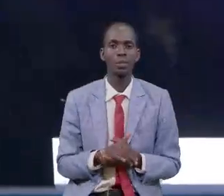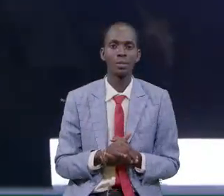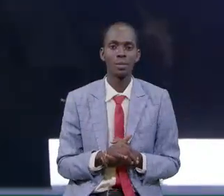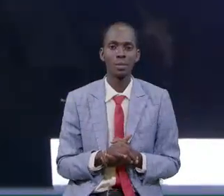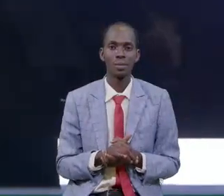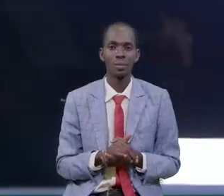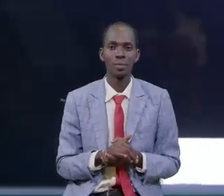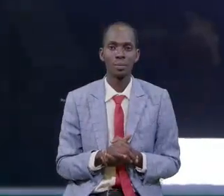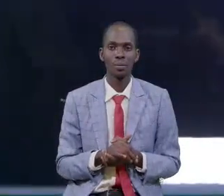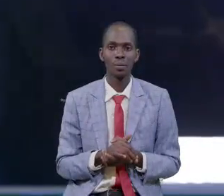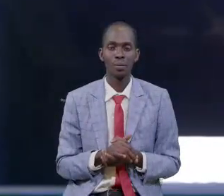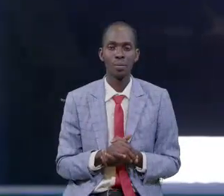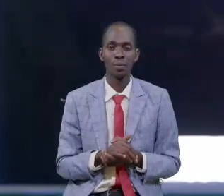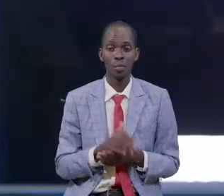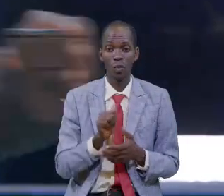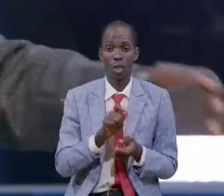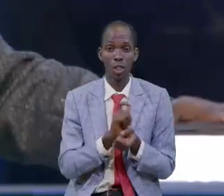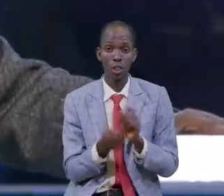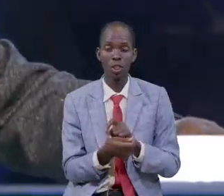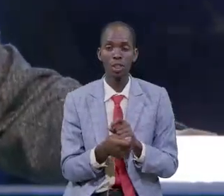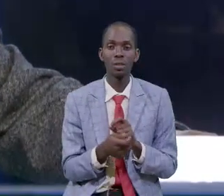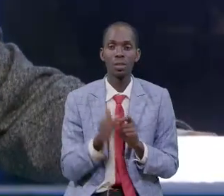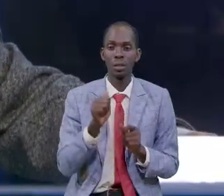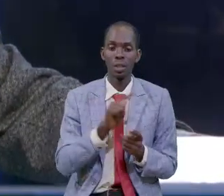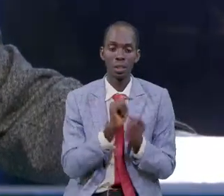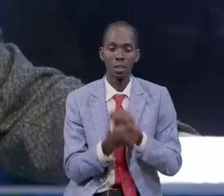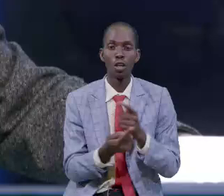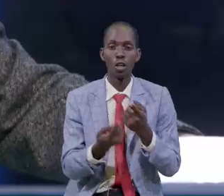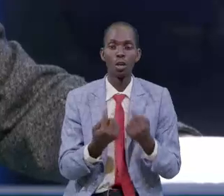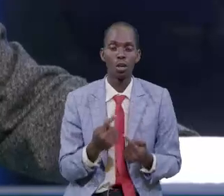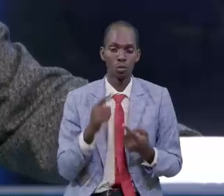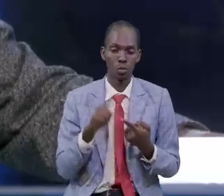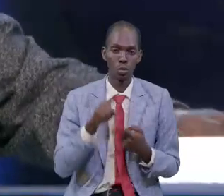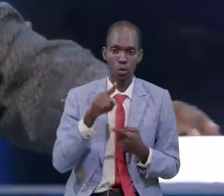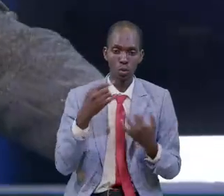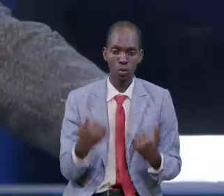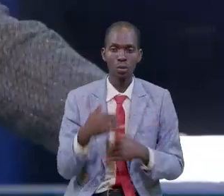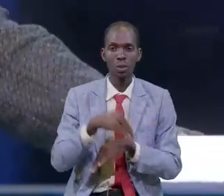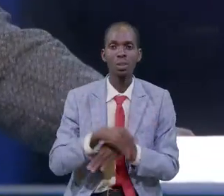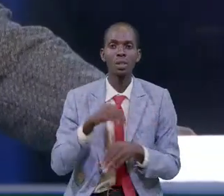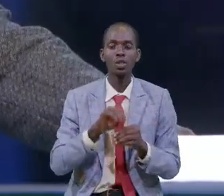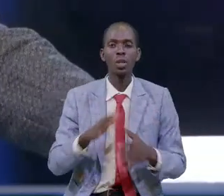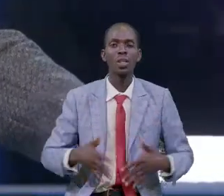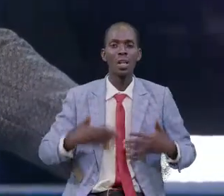A change, a transformation comes tonight in your life like never before.